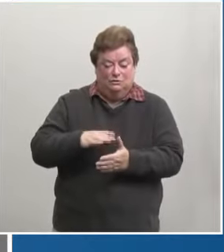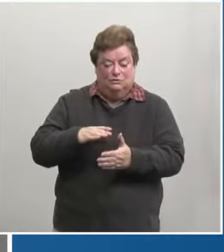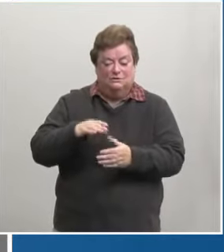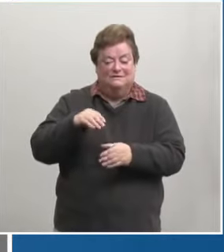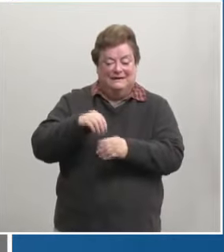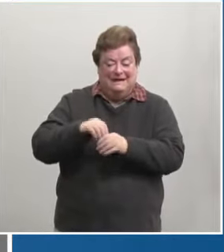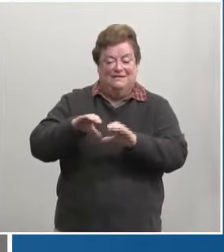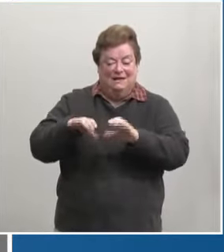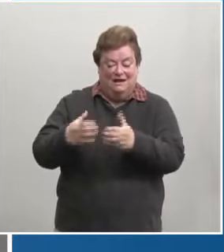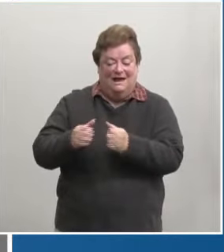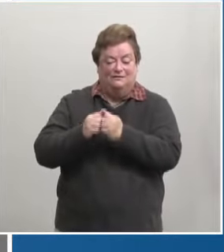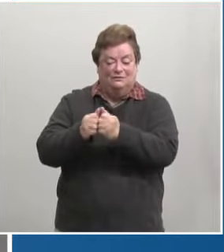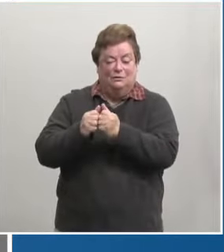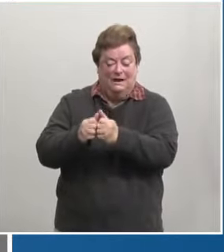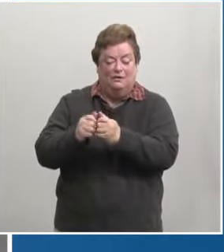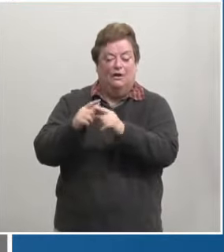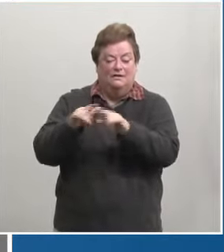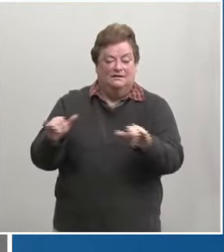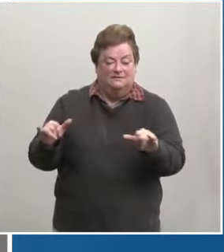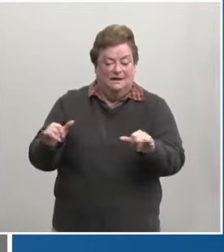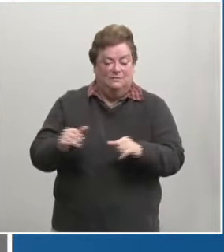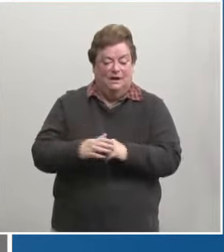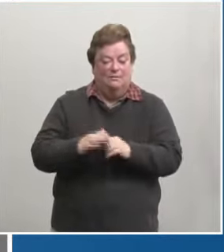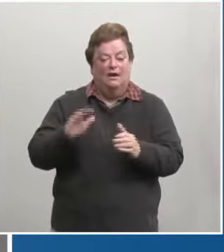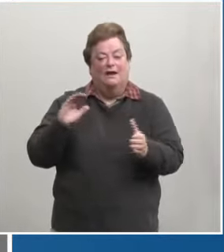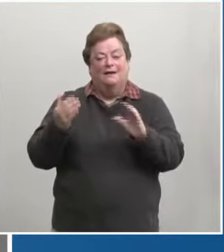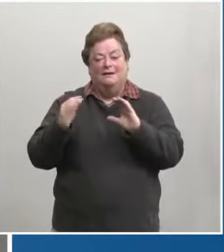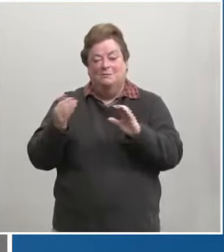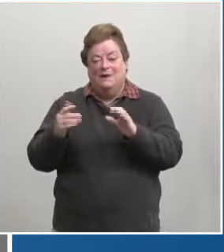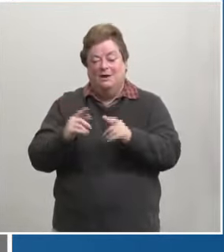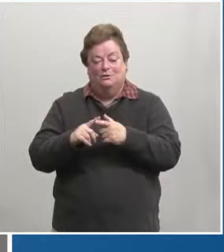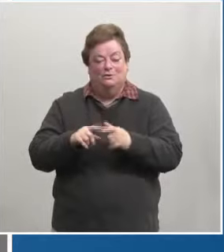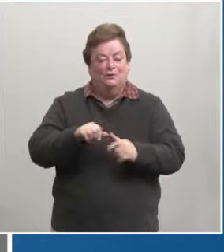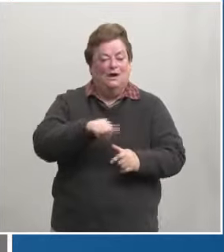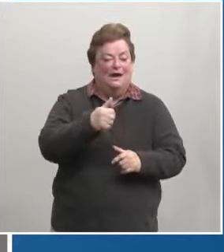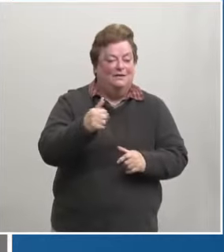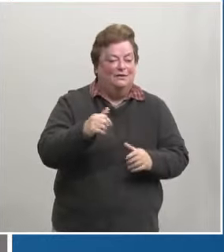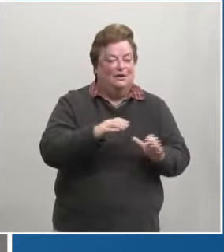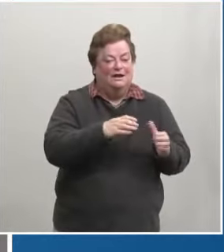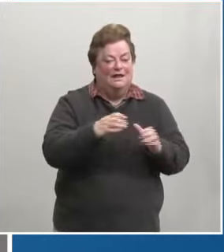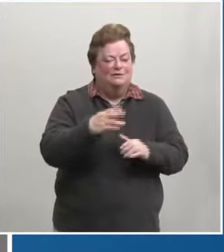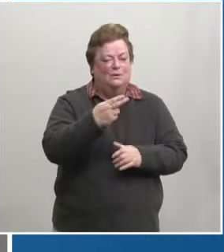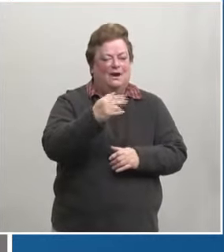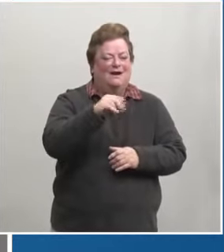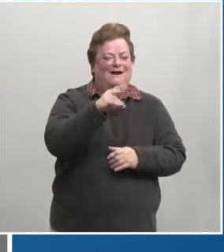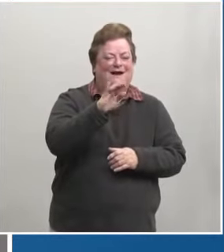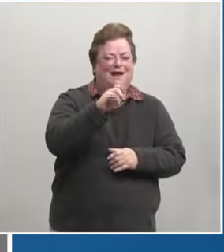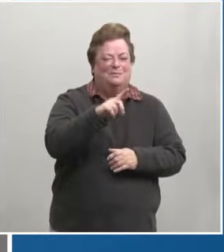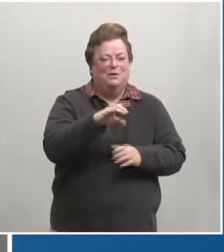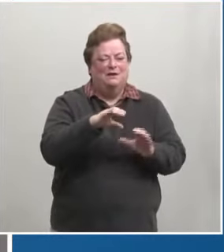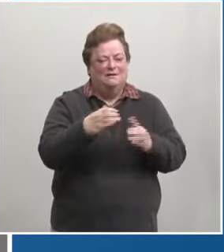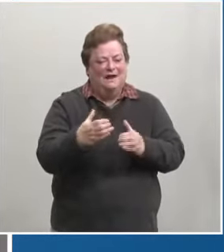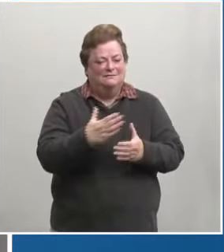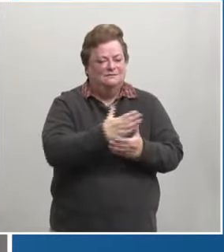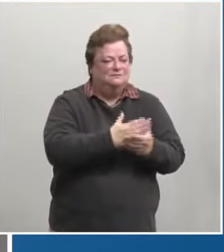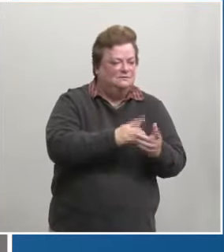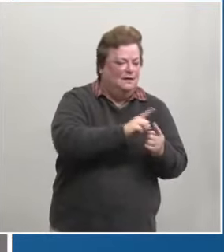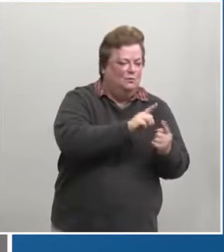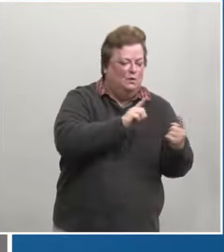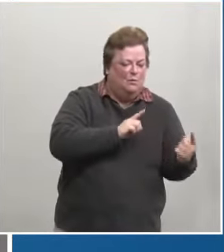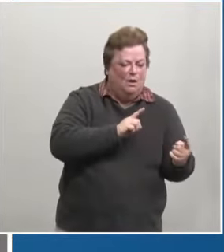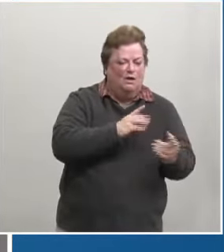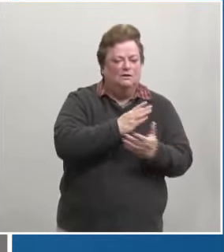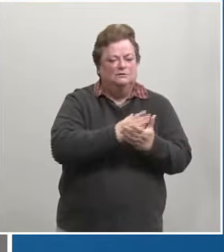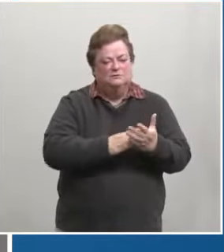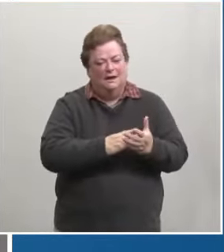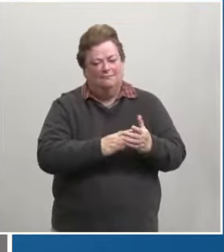class together at the same time, as compared to many of our courses were hybrid in format last fall,